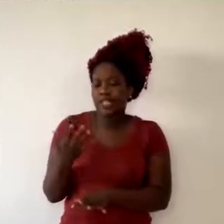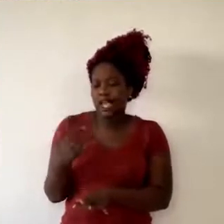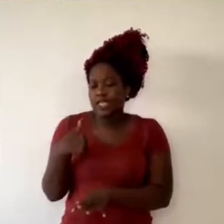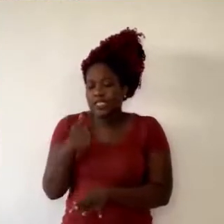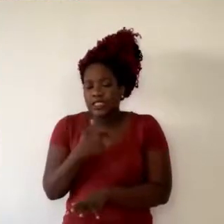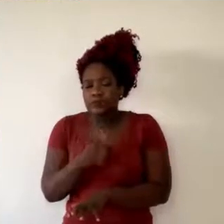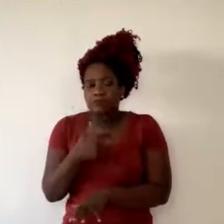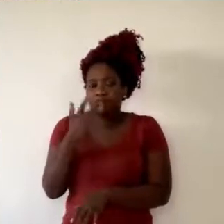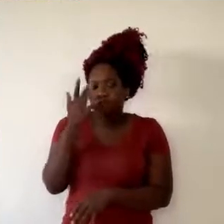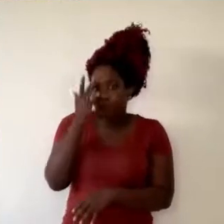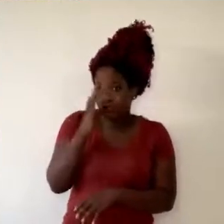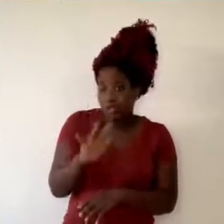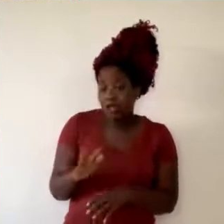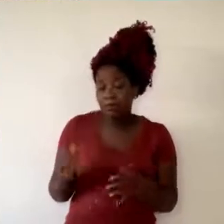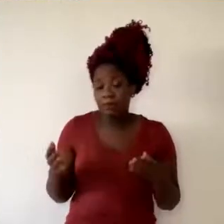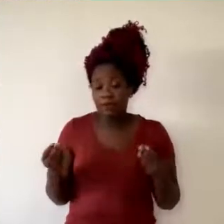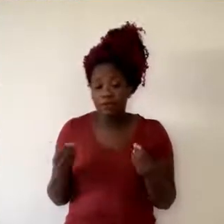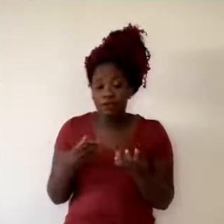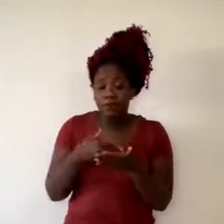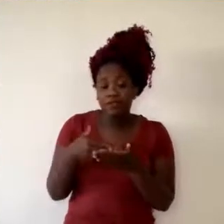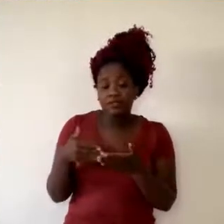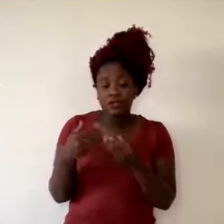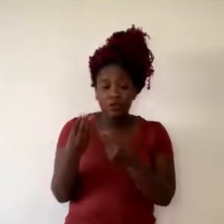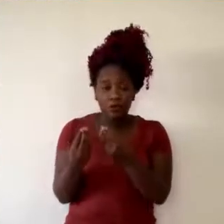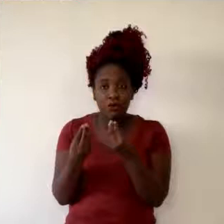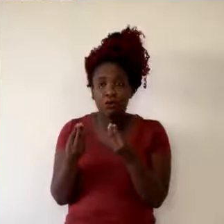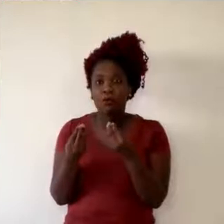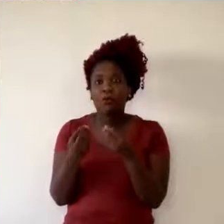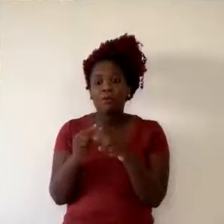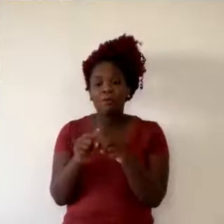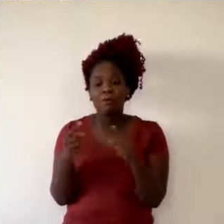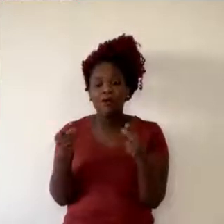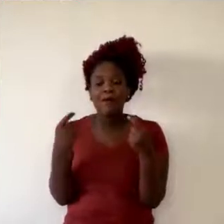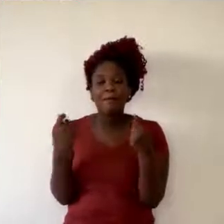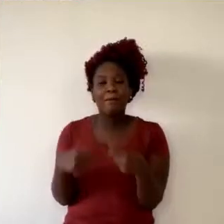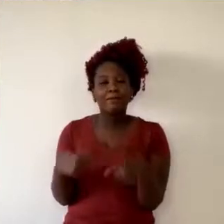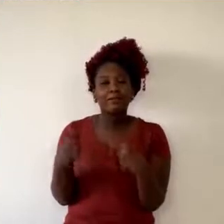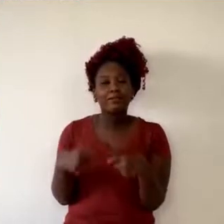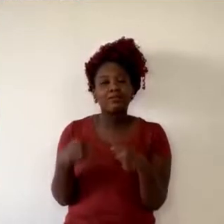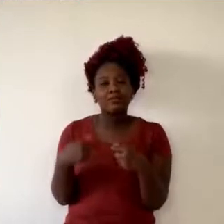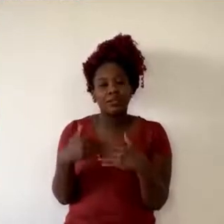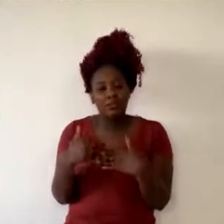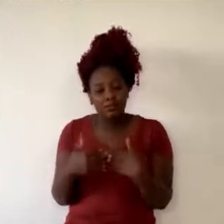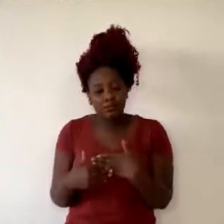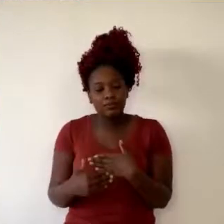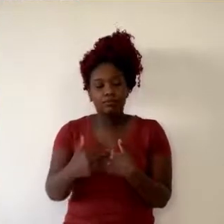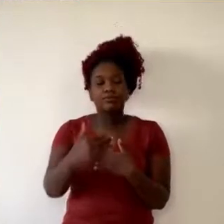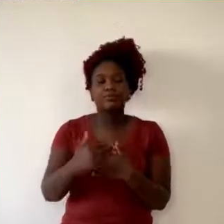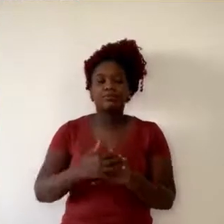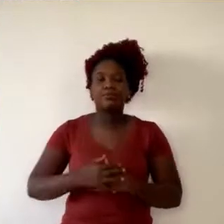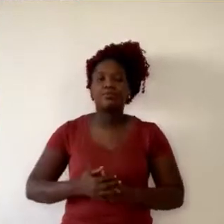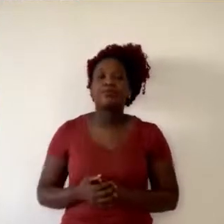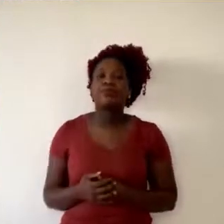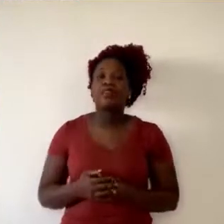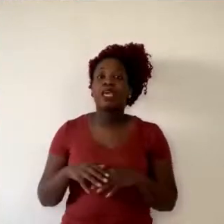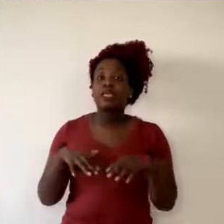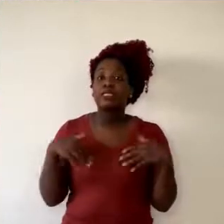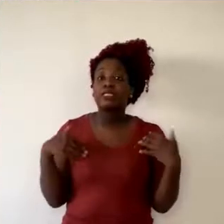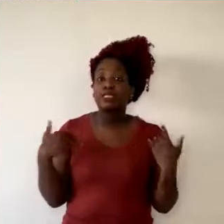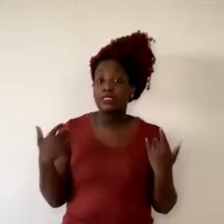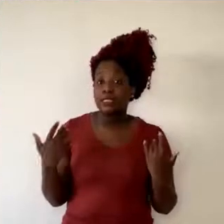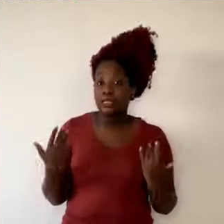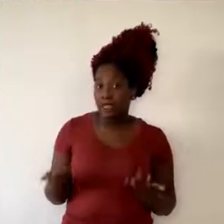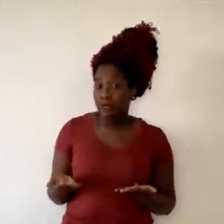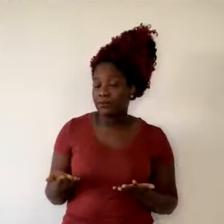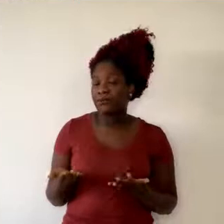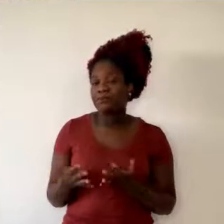we actually don't know, as you stated, where to start, but we need to take the first step indeed.